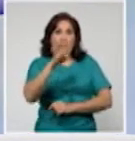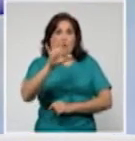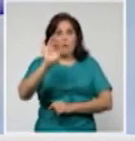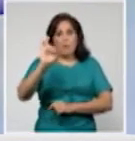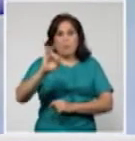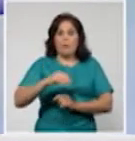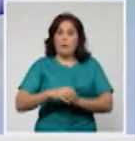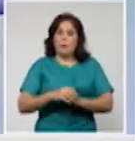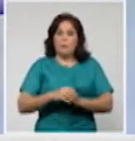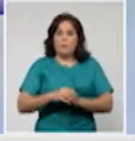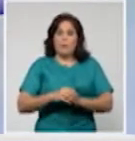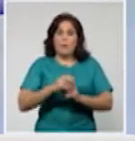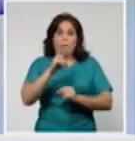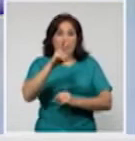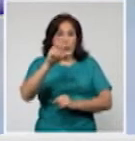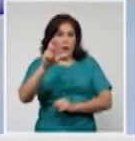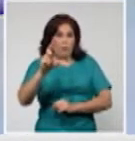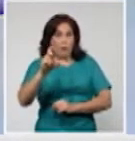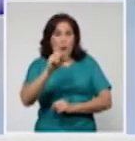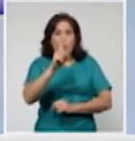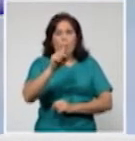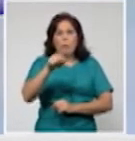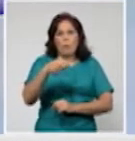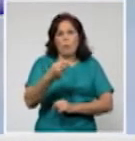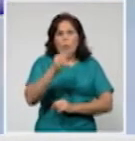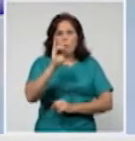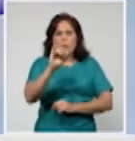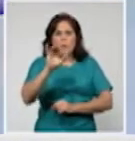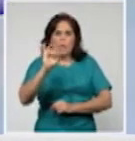23.42, higher than yesterday's.